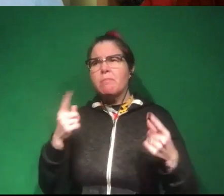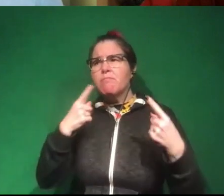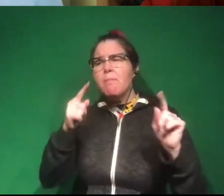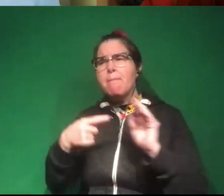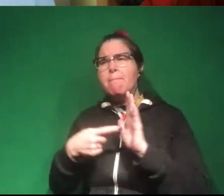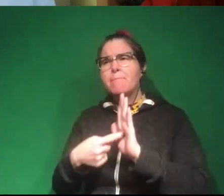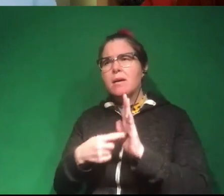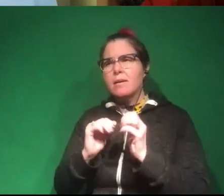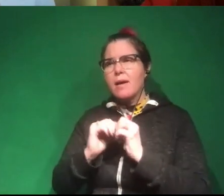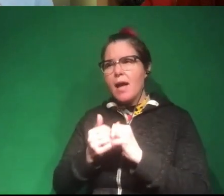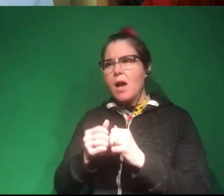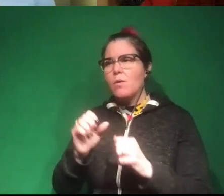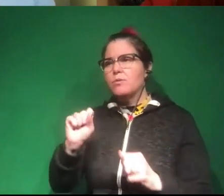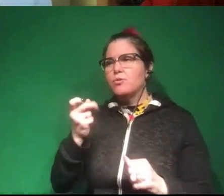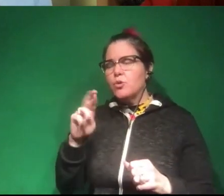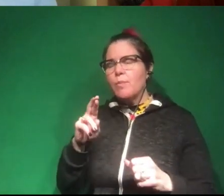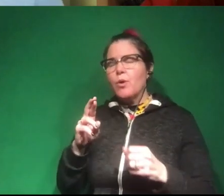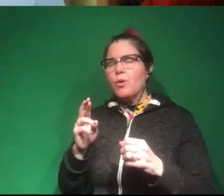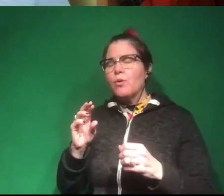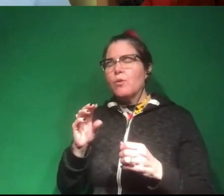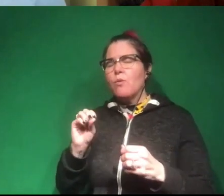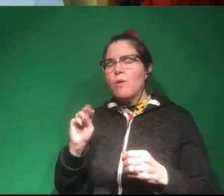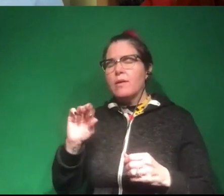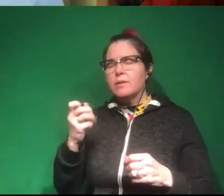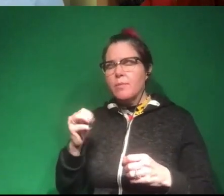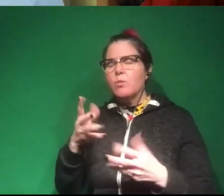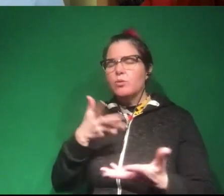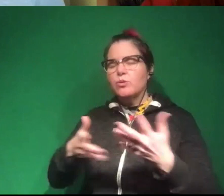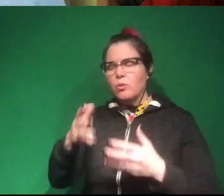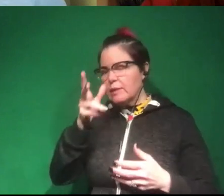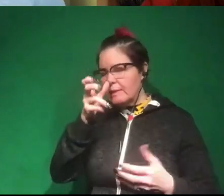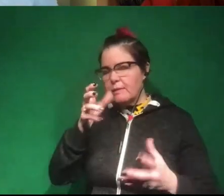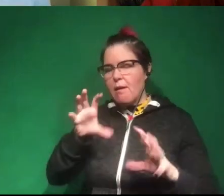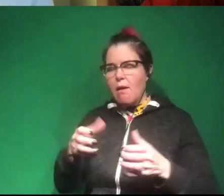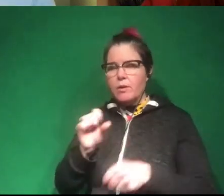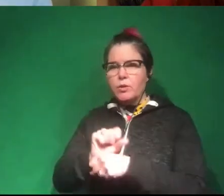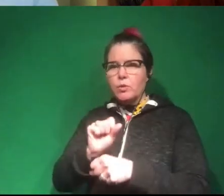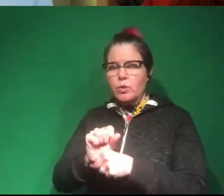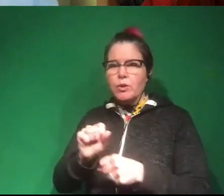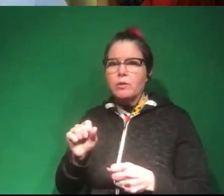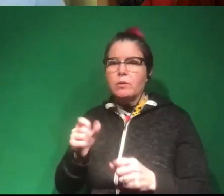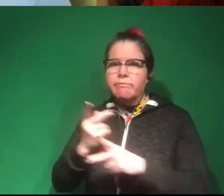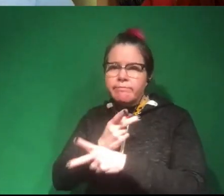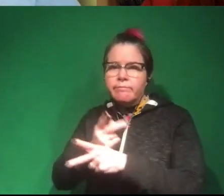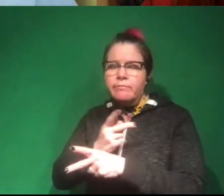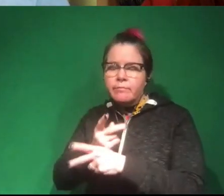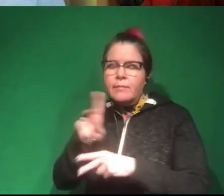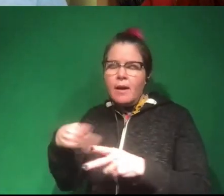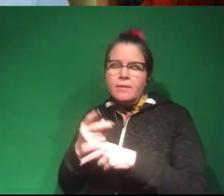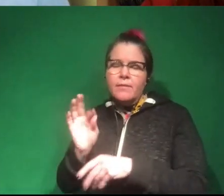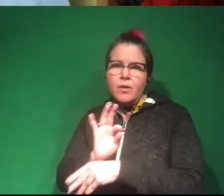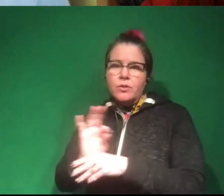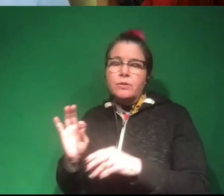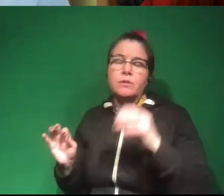modeling how these superorganism, these social insect colonies work with computational functions.